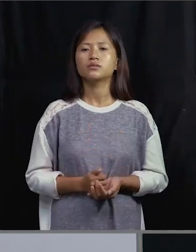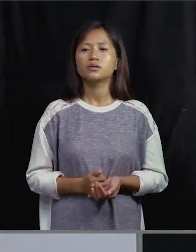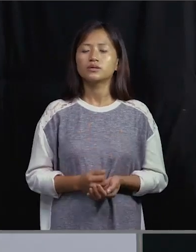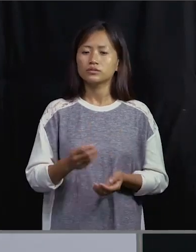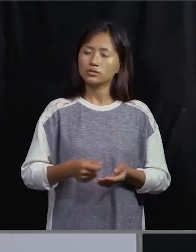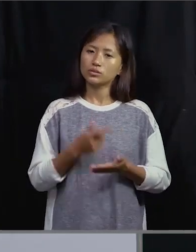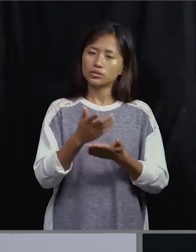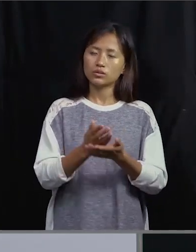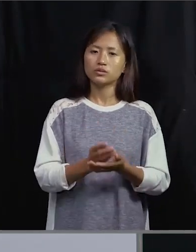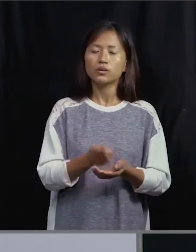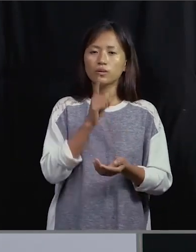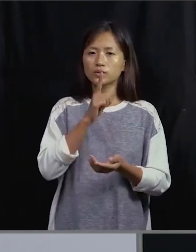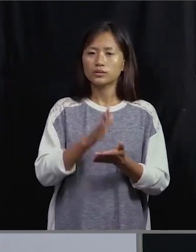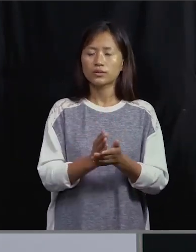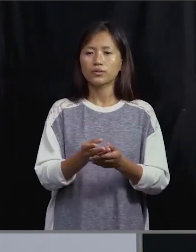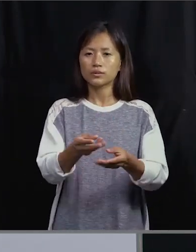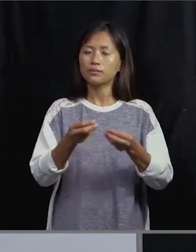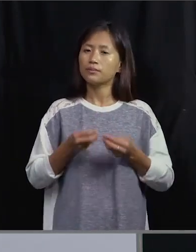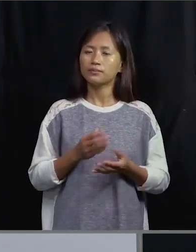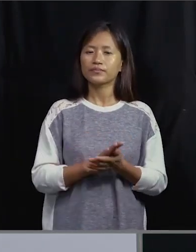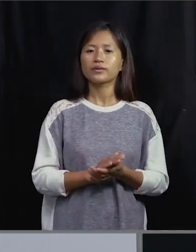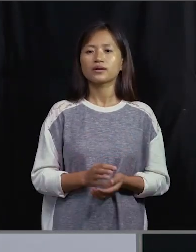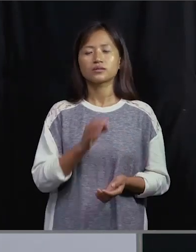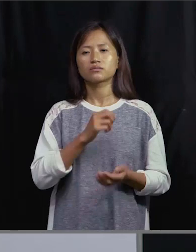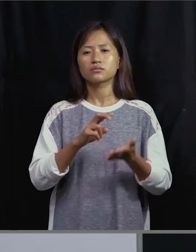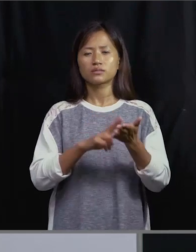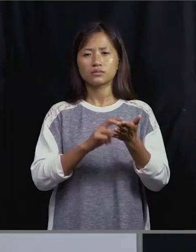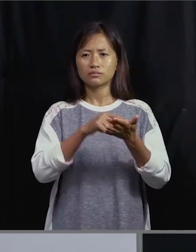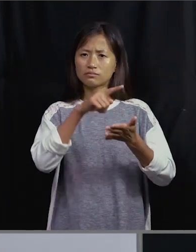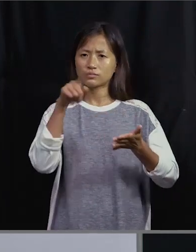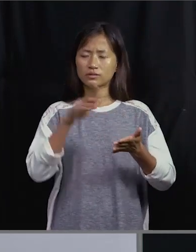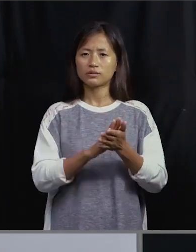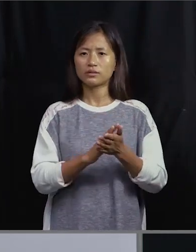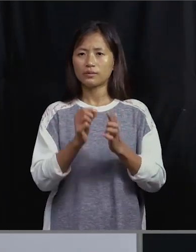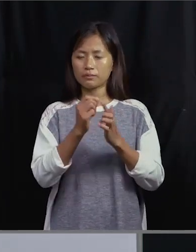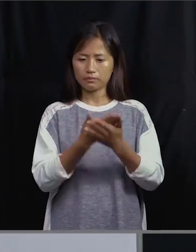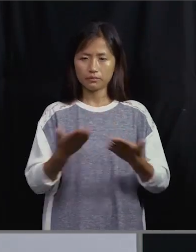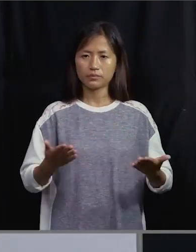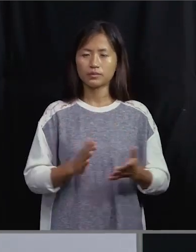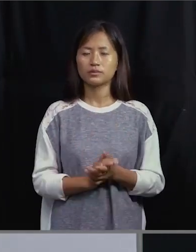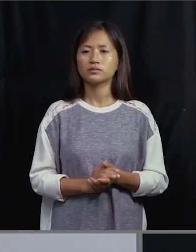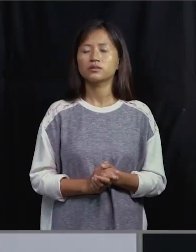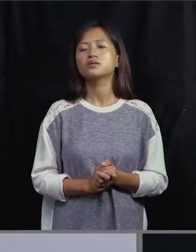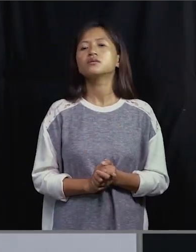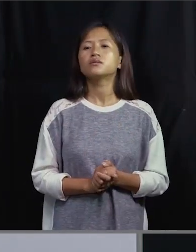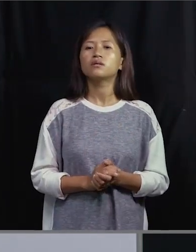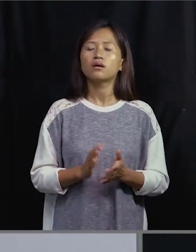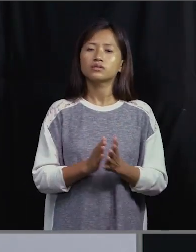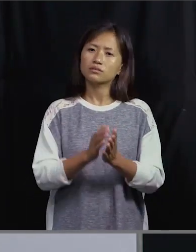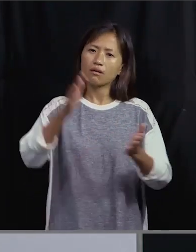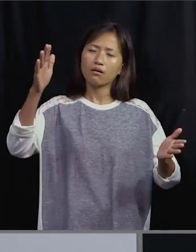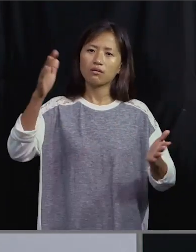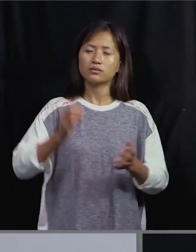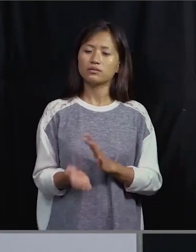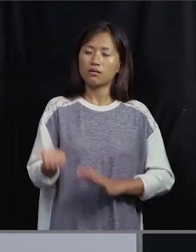are a sports person, you like Nike products, and therefore we know that the prices of all these Nike products are sky high. It's